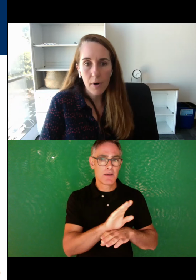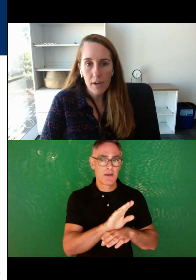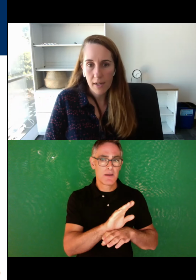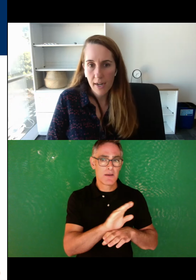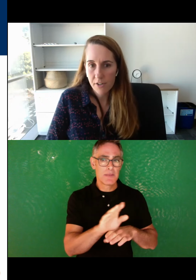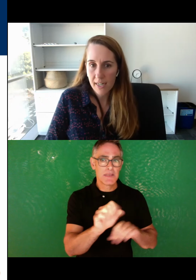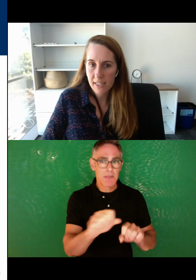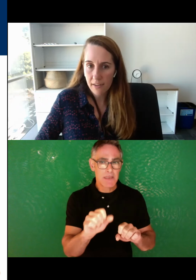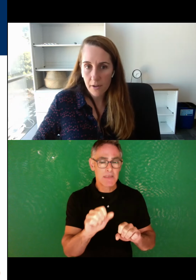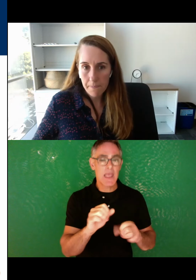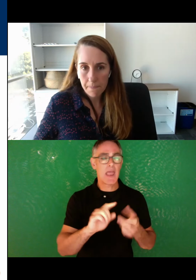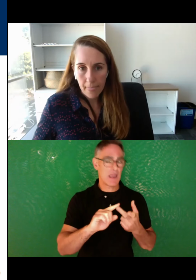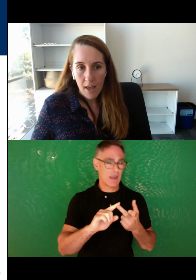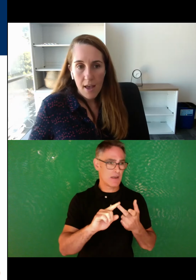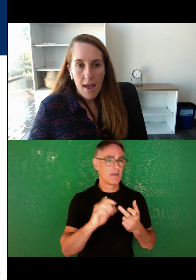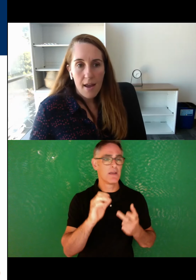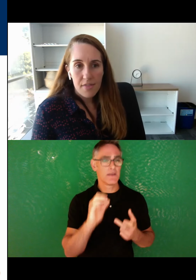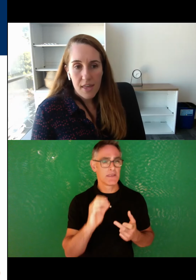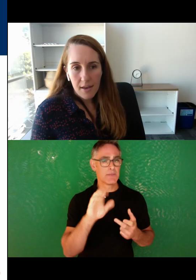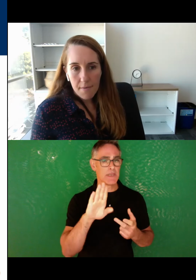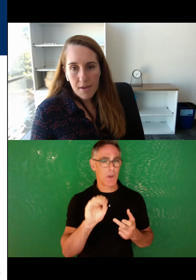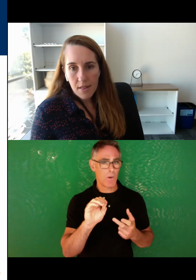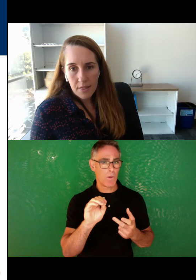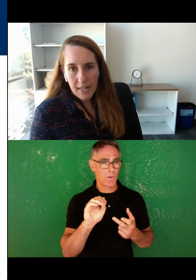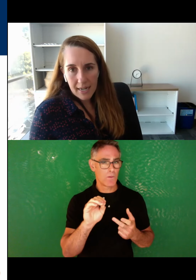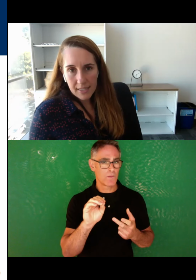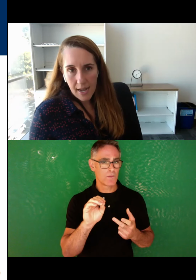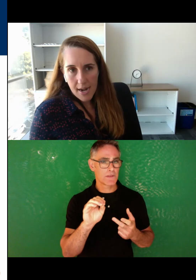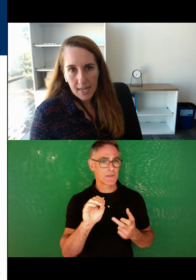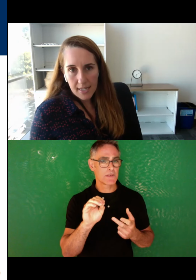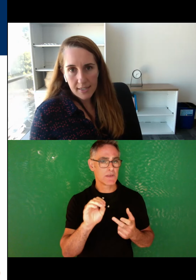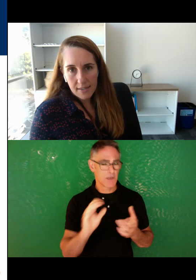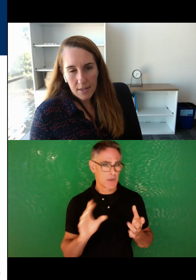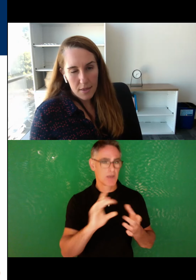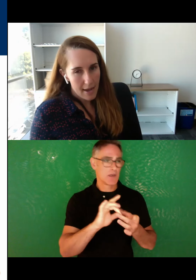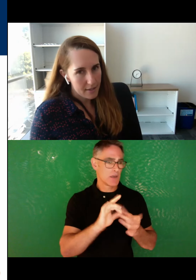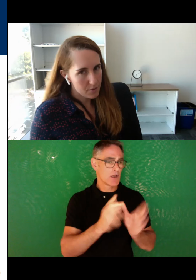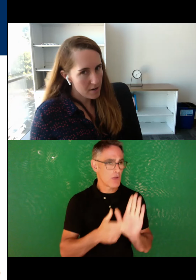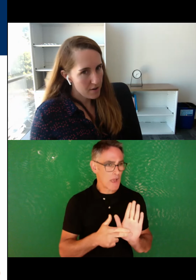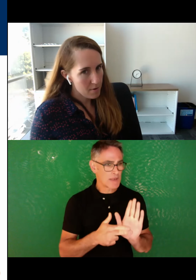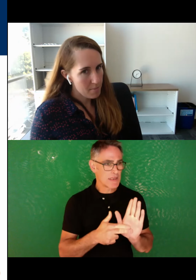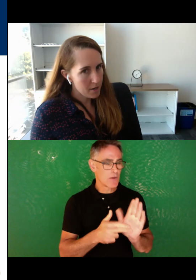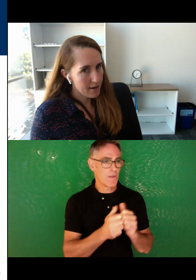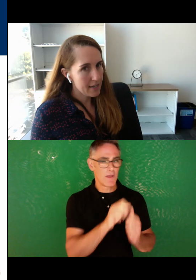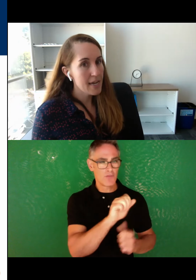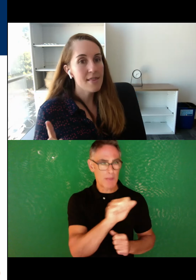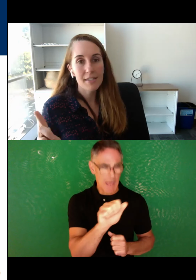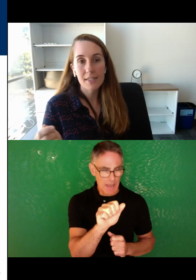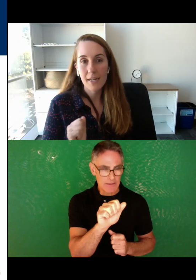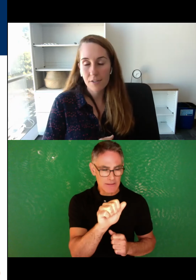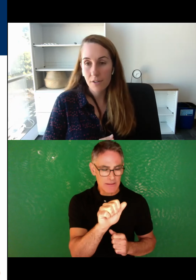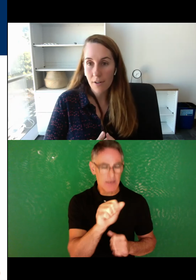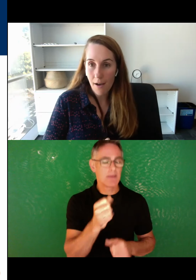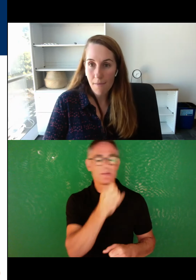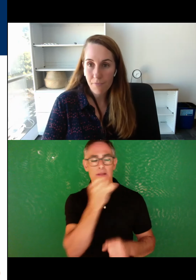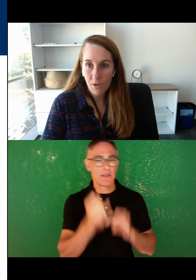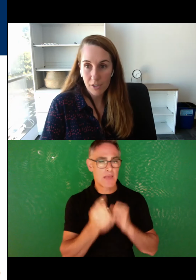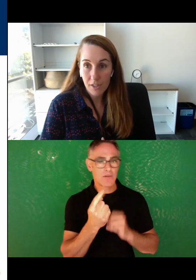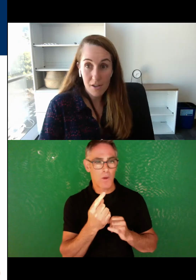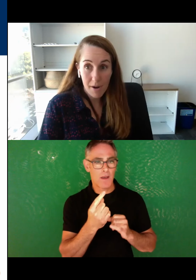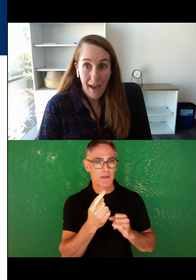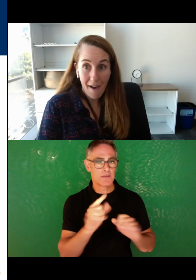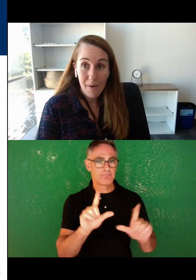CBO network that contracts together. And I think the next slide is the last one, if I'm remembering correctly. And this is to answer